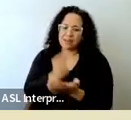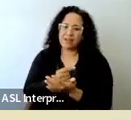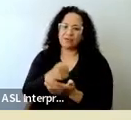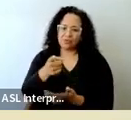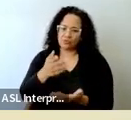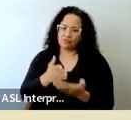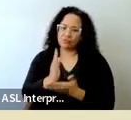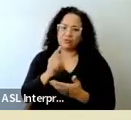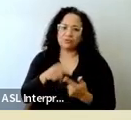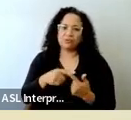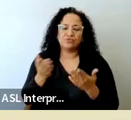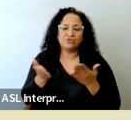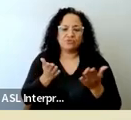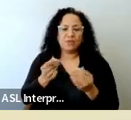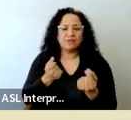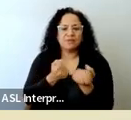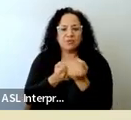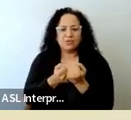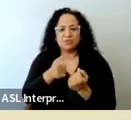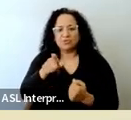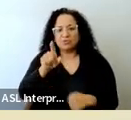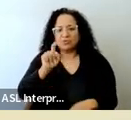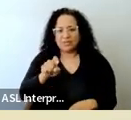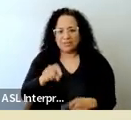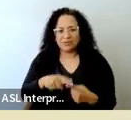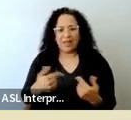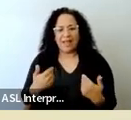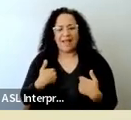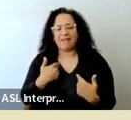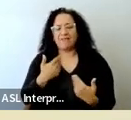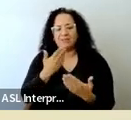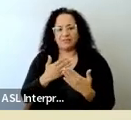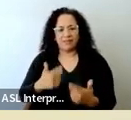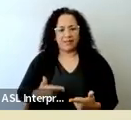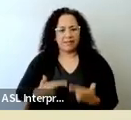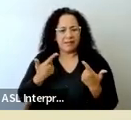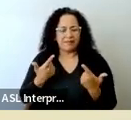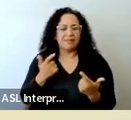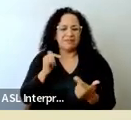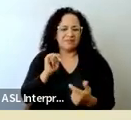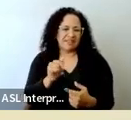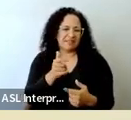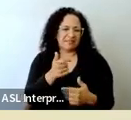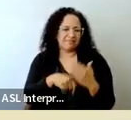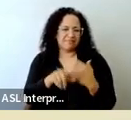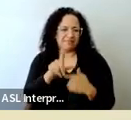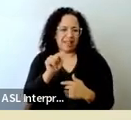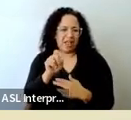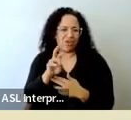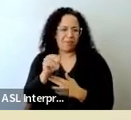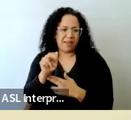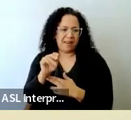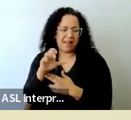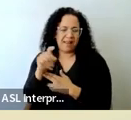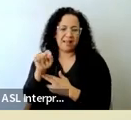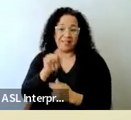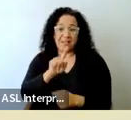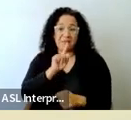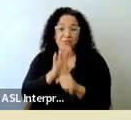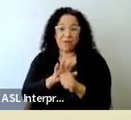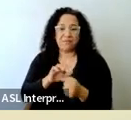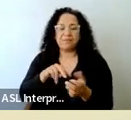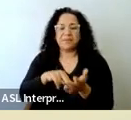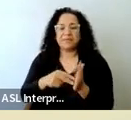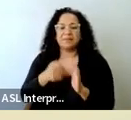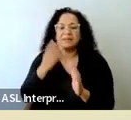entitled to the services and supports you need to have that meaningful life. And so that's really what the Lanterman Act is about. And that promise makes California's